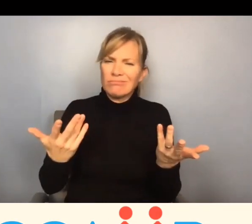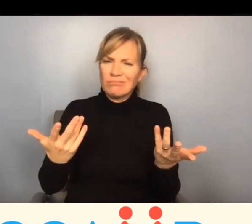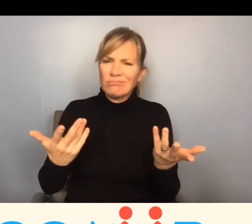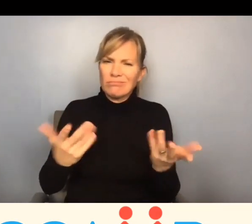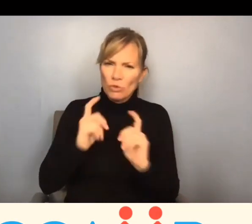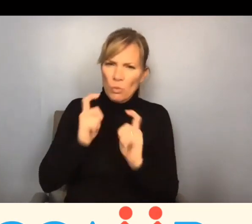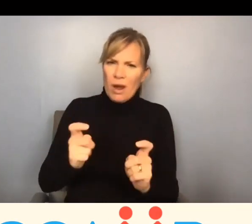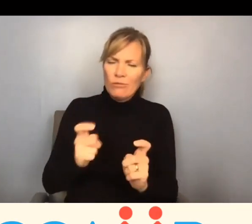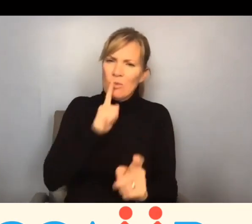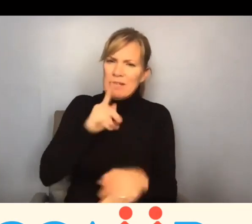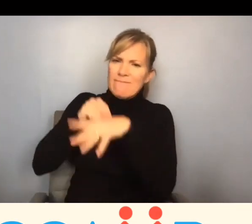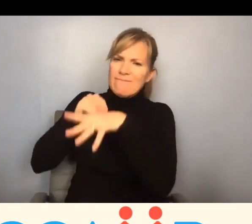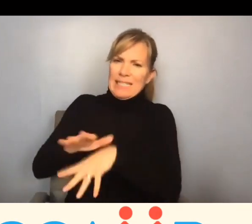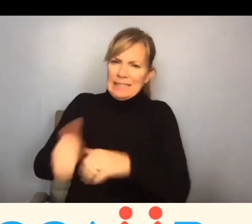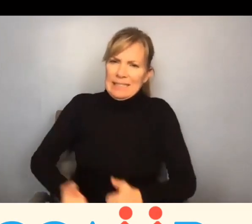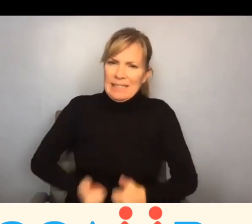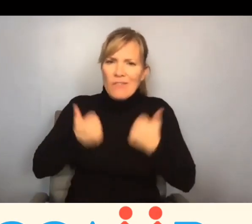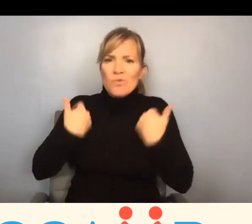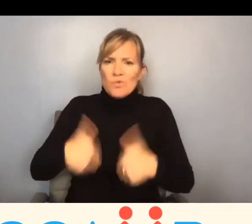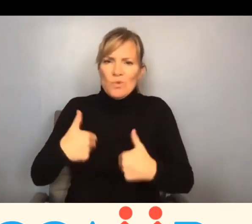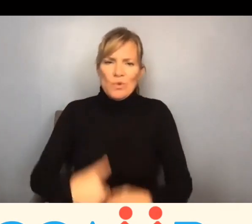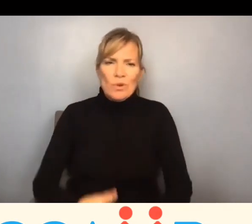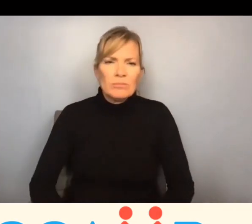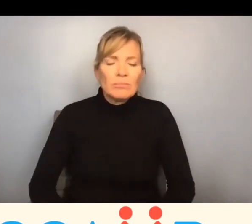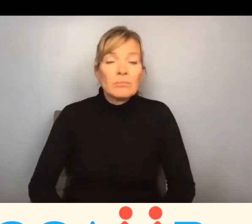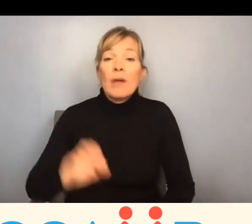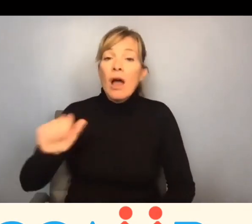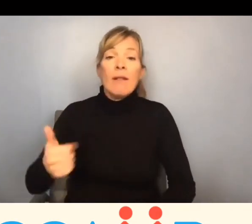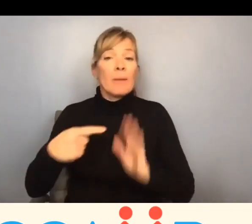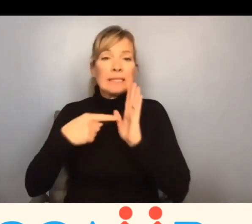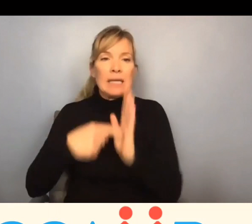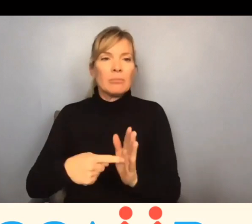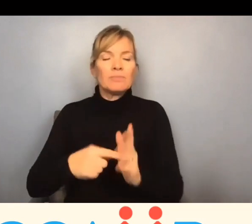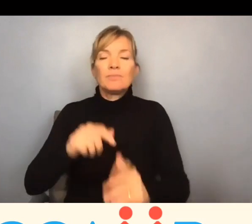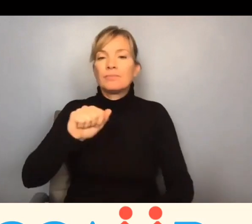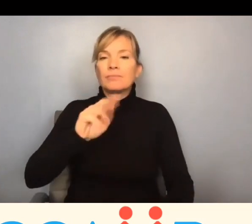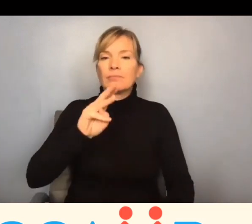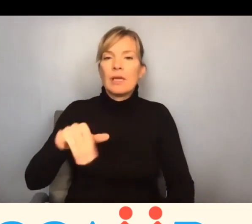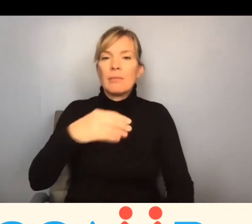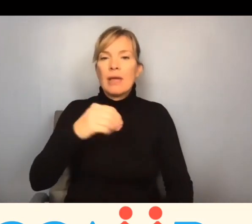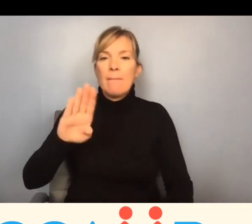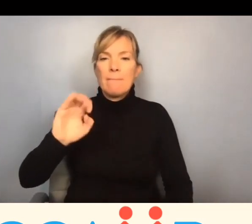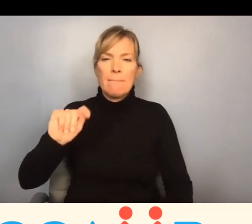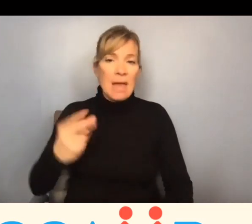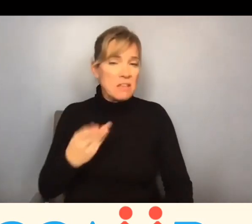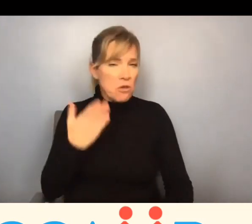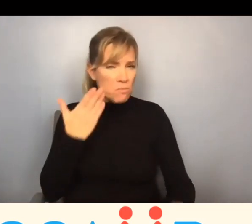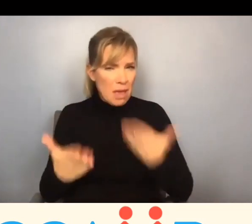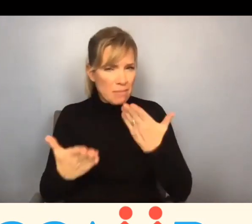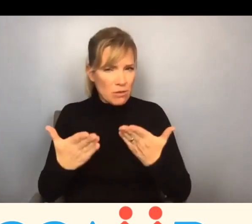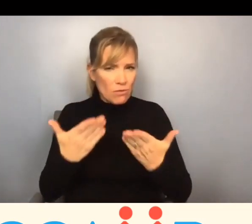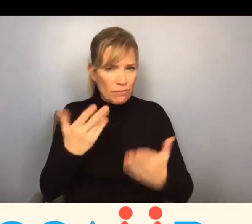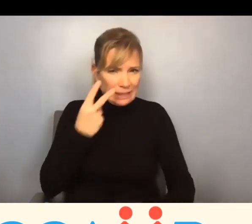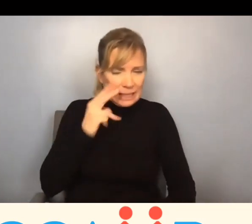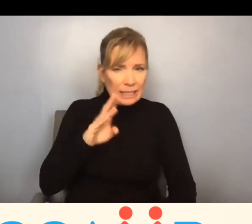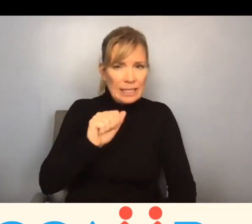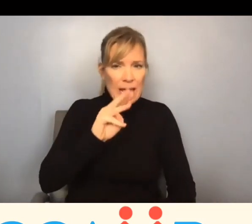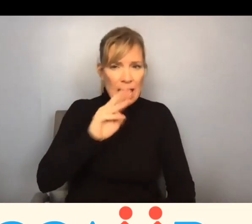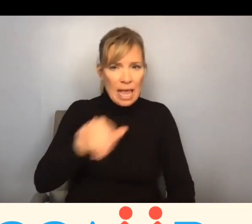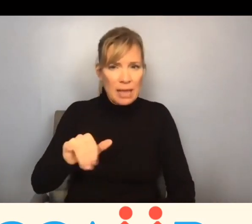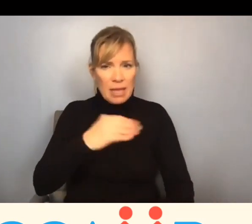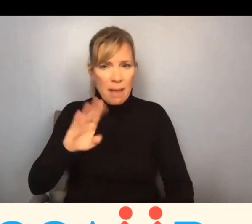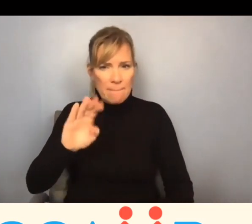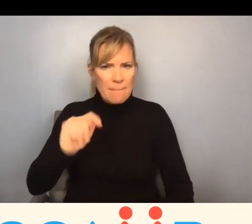grant impacted his life. Another example is Amy and Beth, and you may have run into Amy and Beth. They have a nice